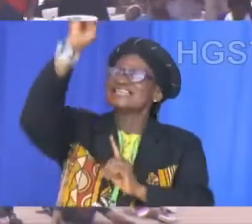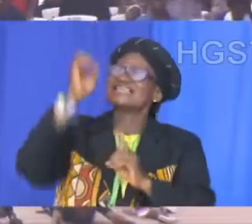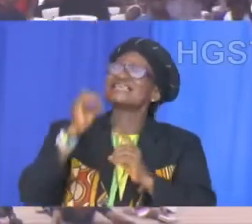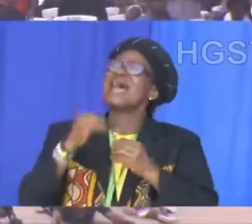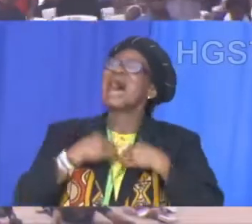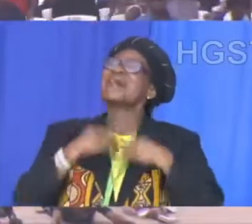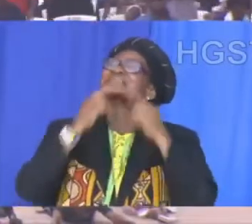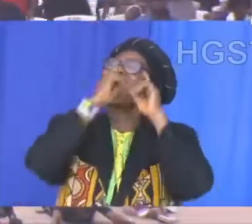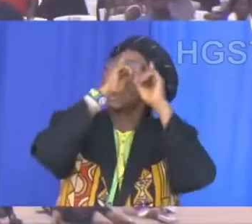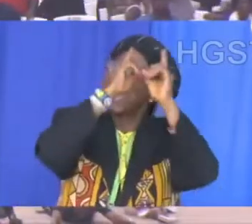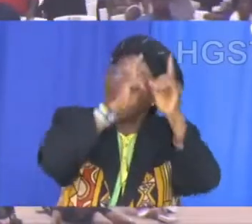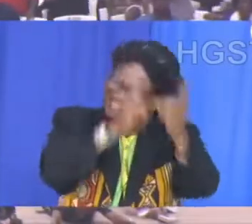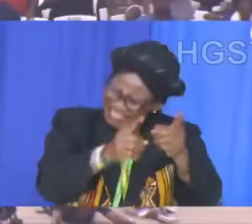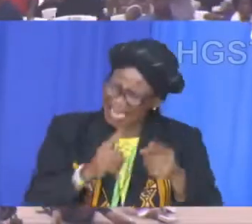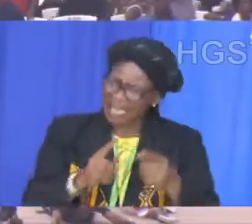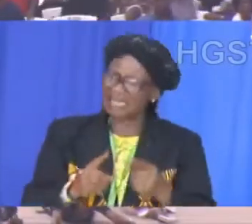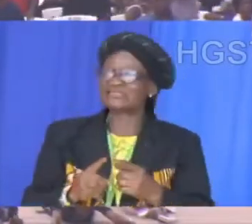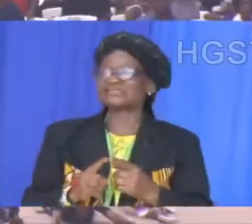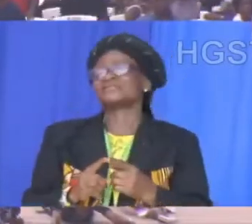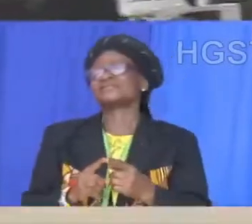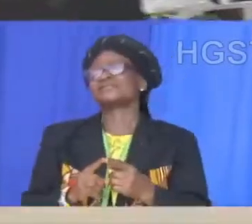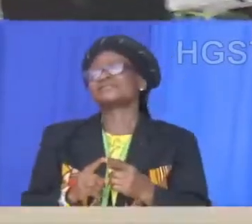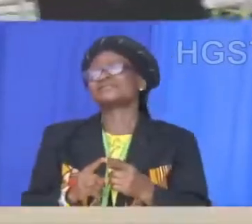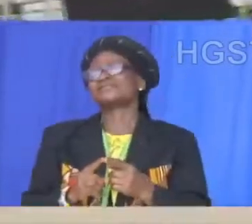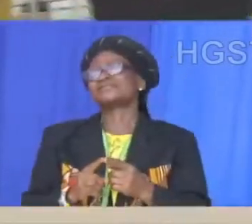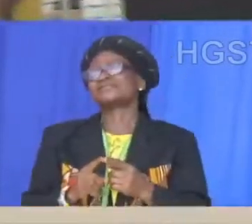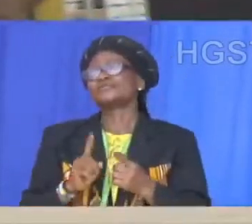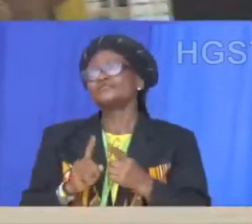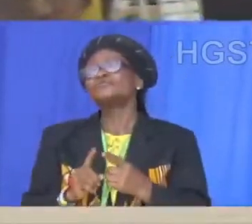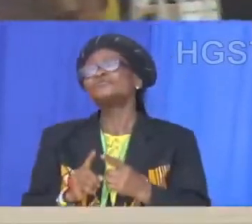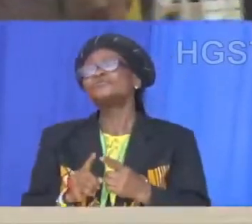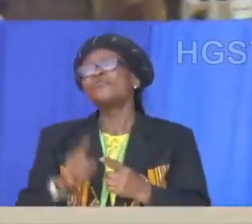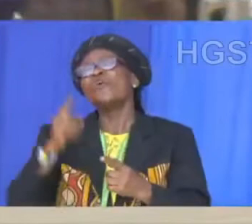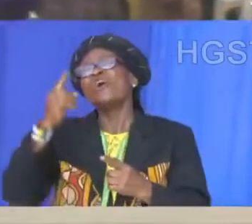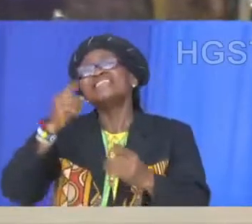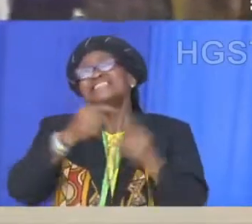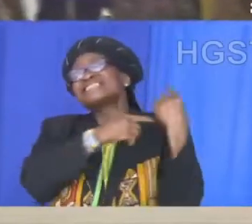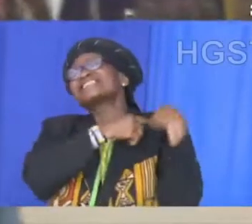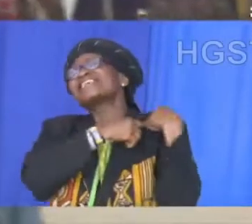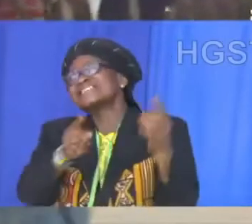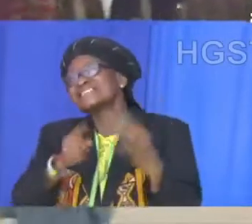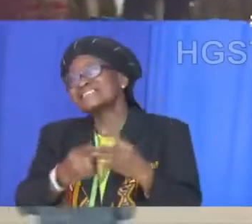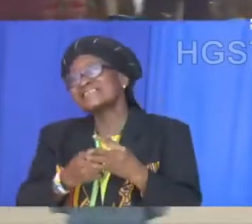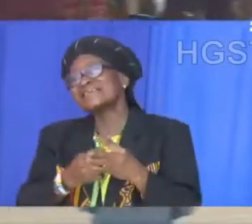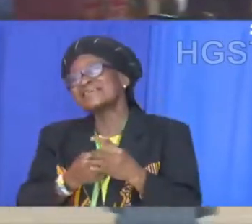at all since the year began that you could thank him for?